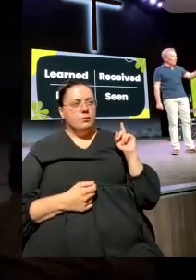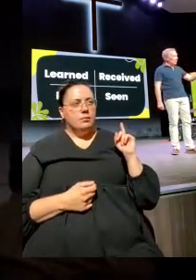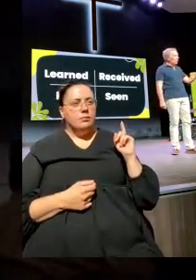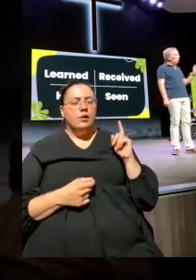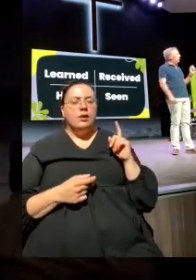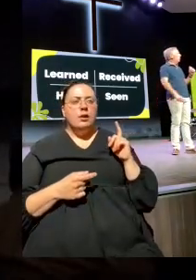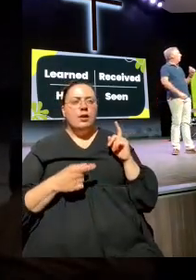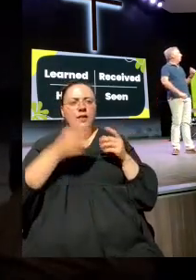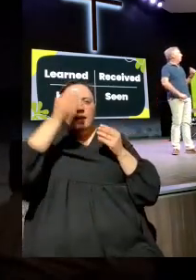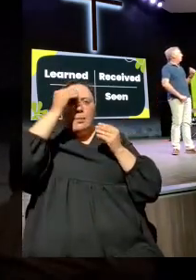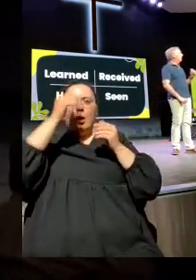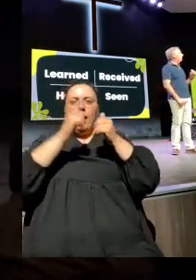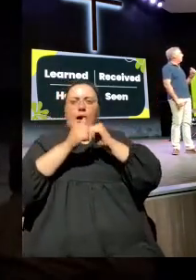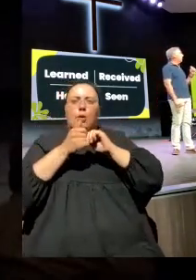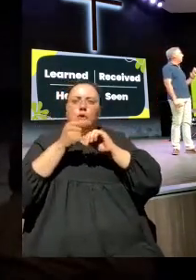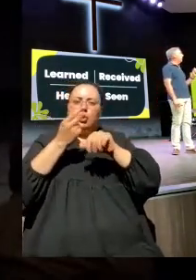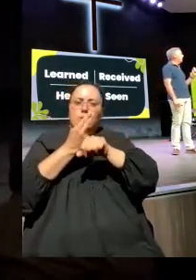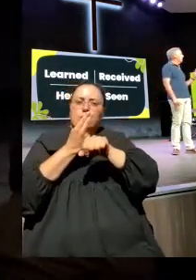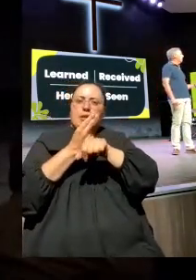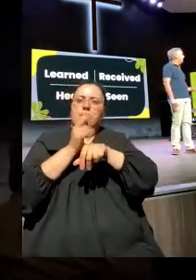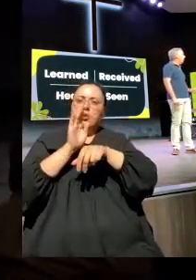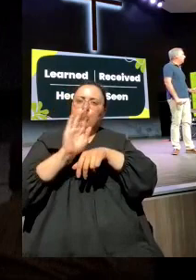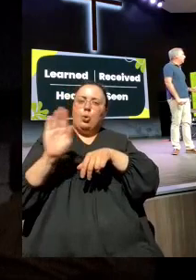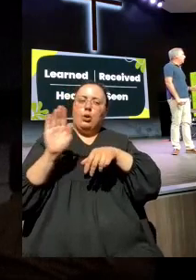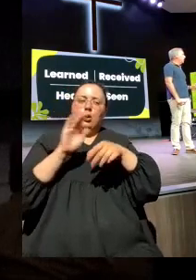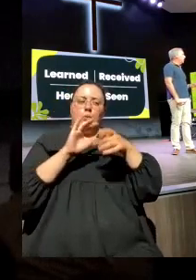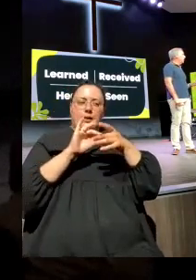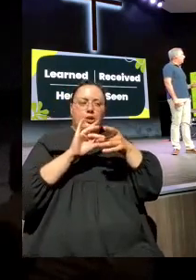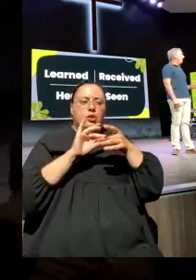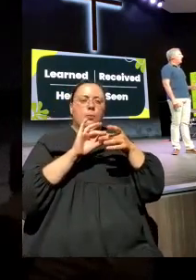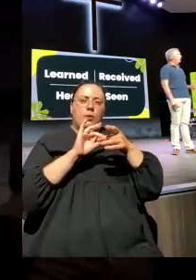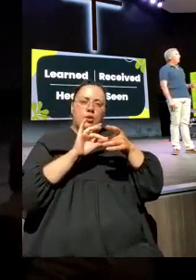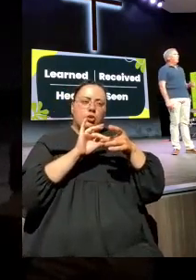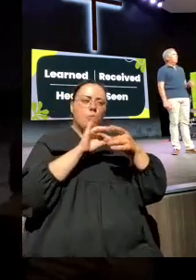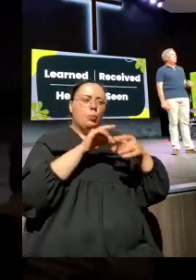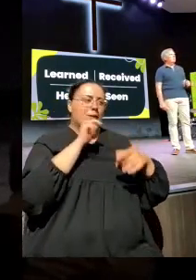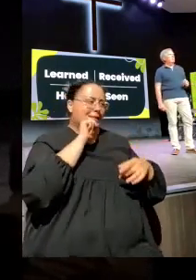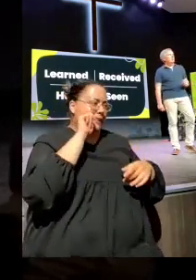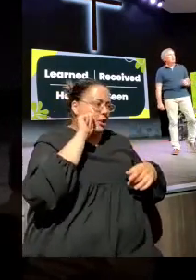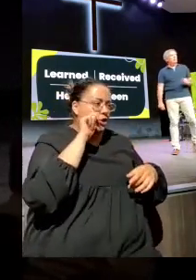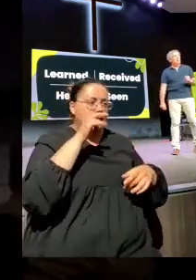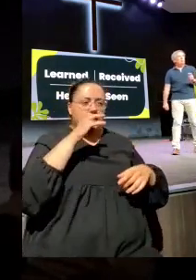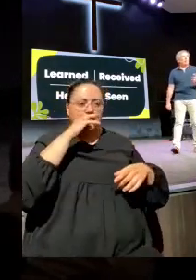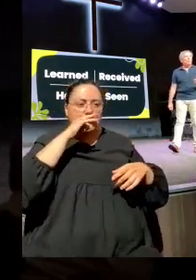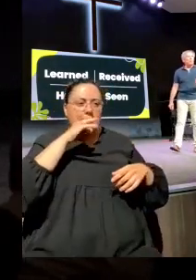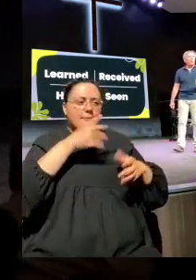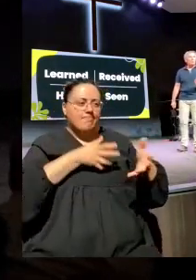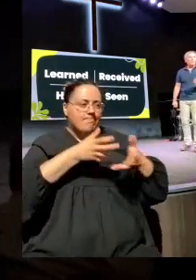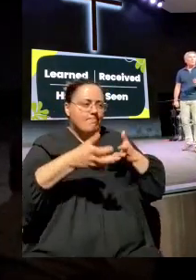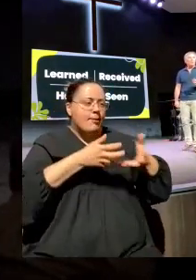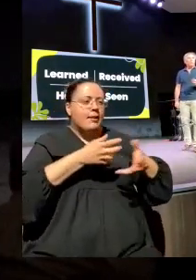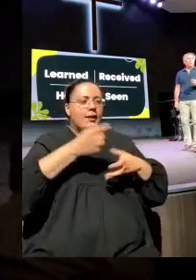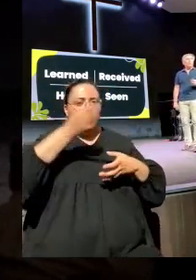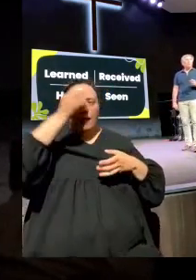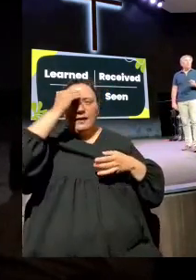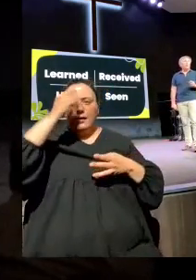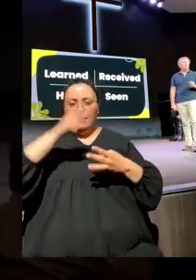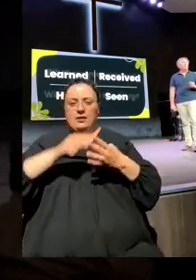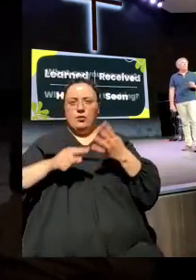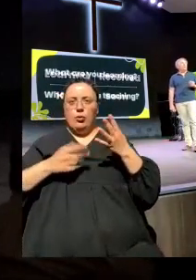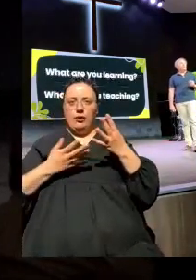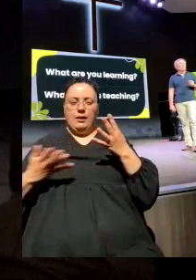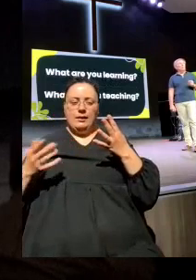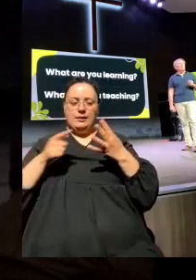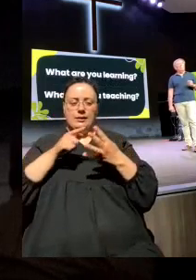your relationship, especially with kids and teens, to provide influence. Paul starts by saying, whatever you